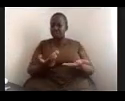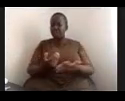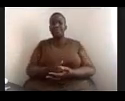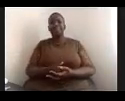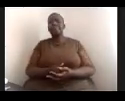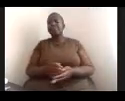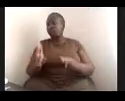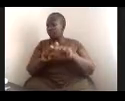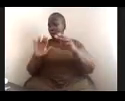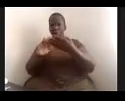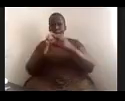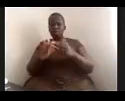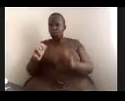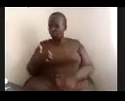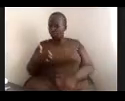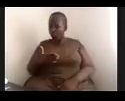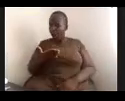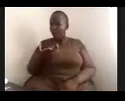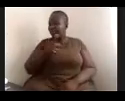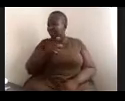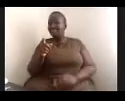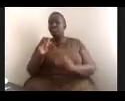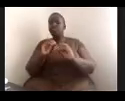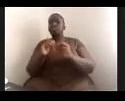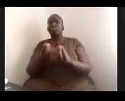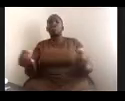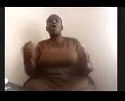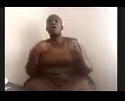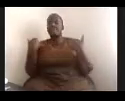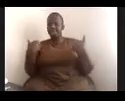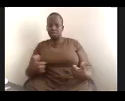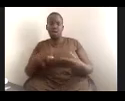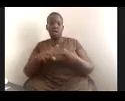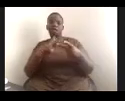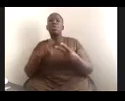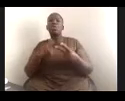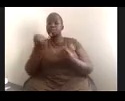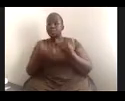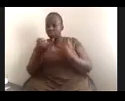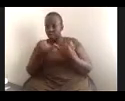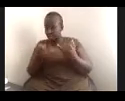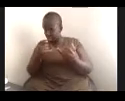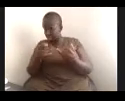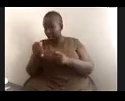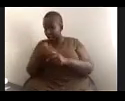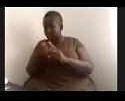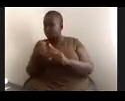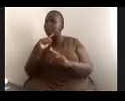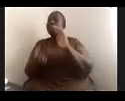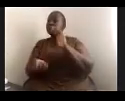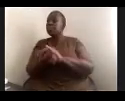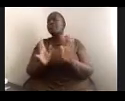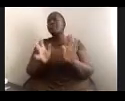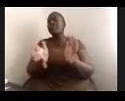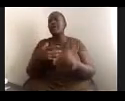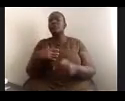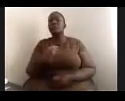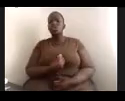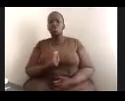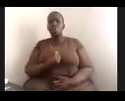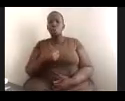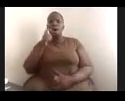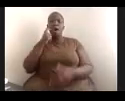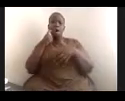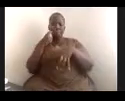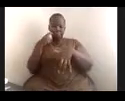No community ever wants its children to be physically or sexually abused, but it happens. Teenage pregnancies